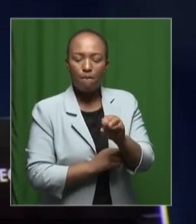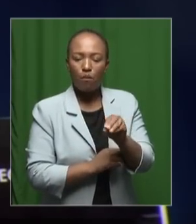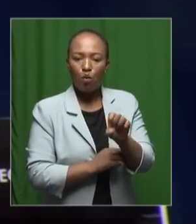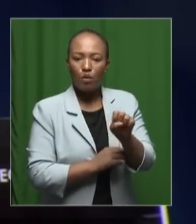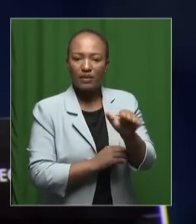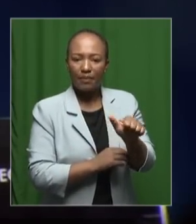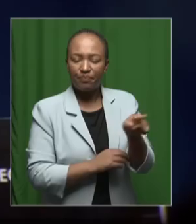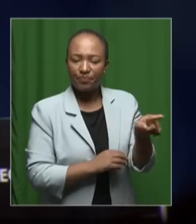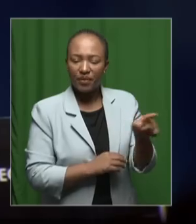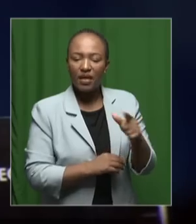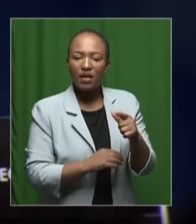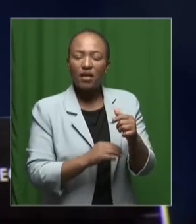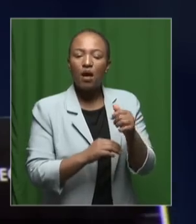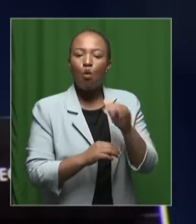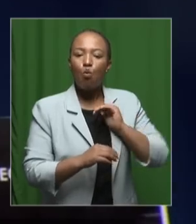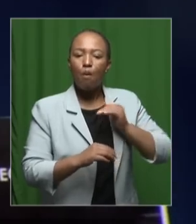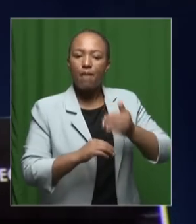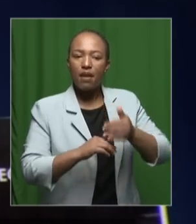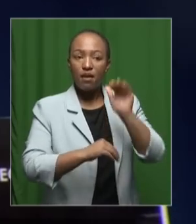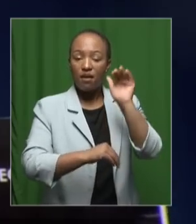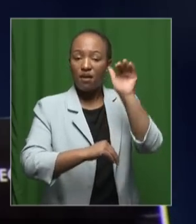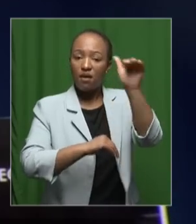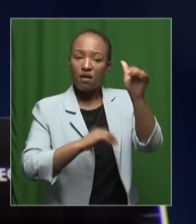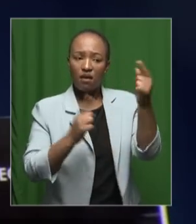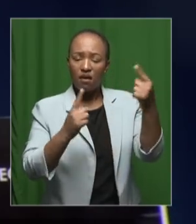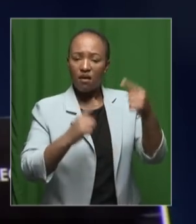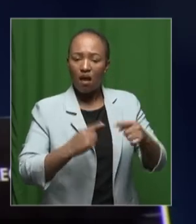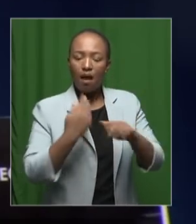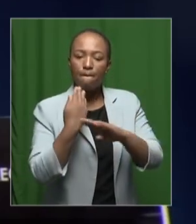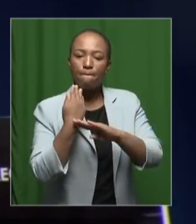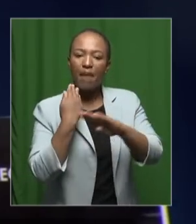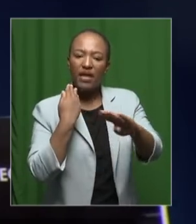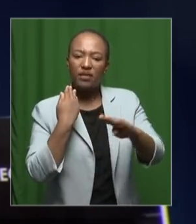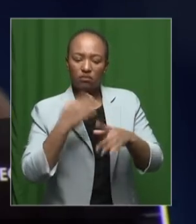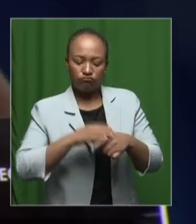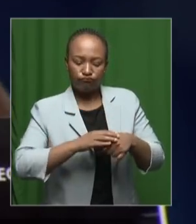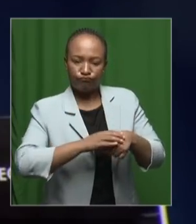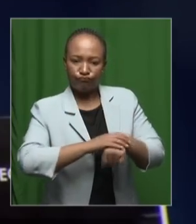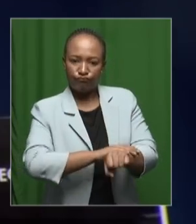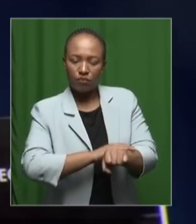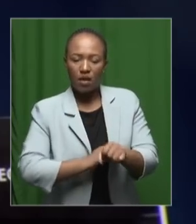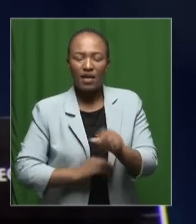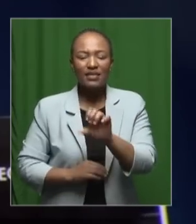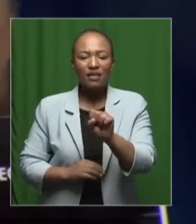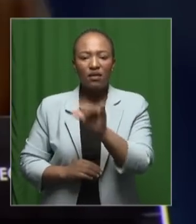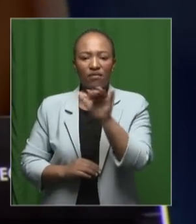birth on the floor while illegal foreigners are on the bed. Let's look at the housing list.